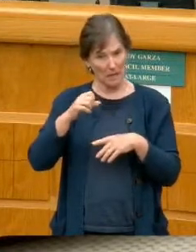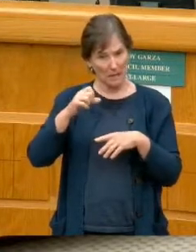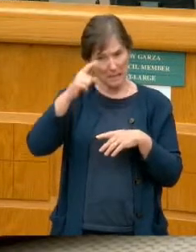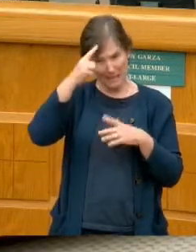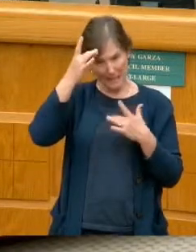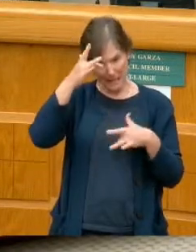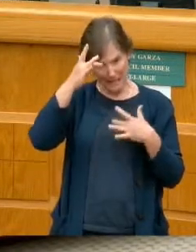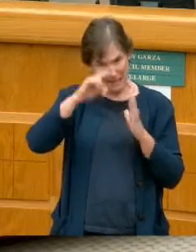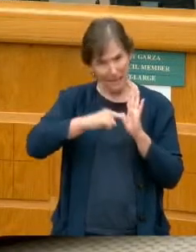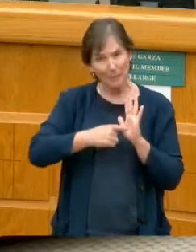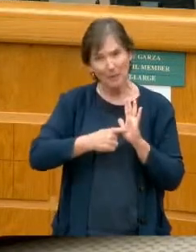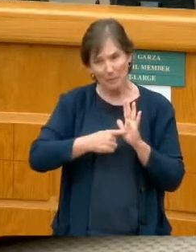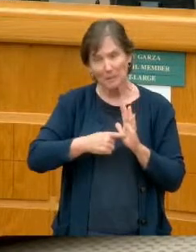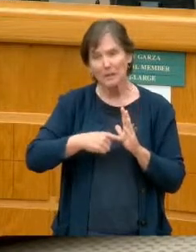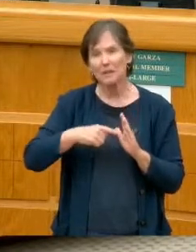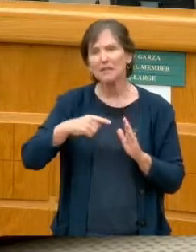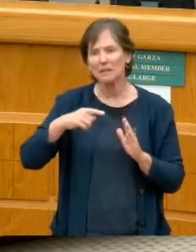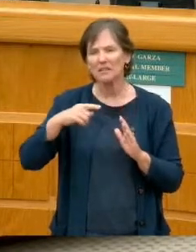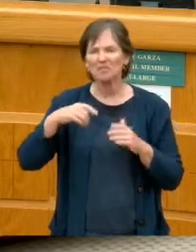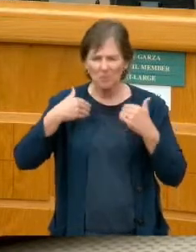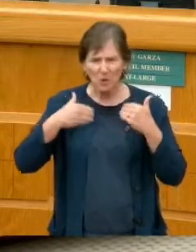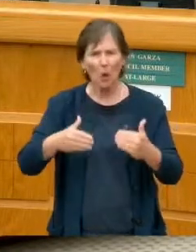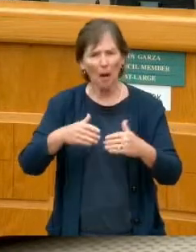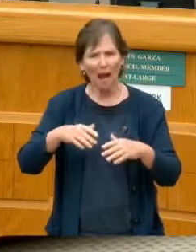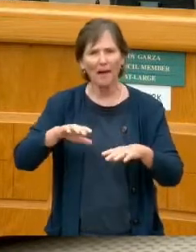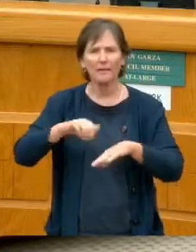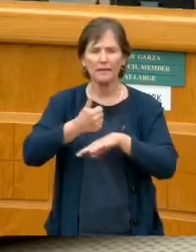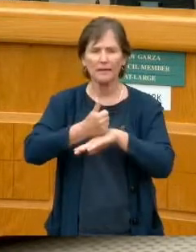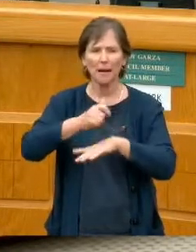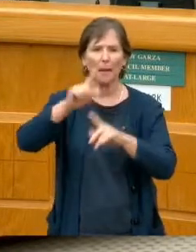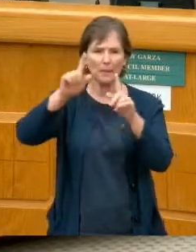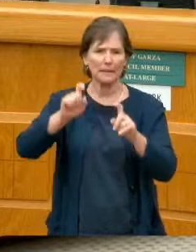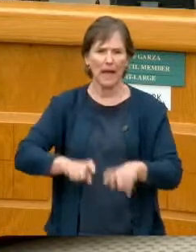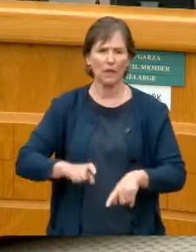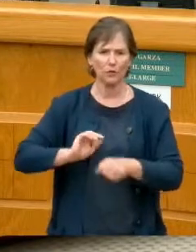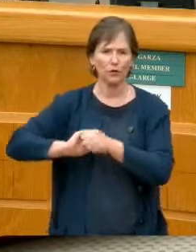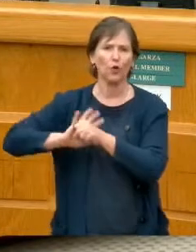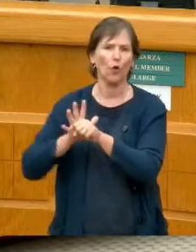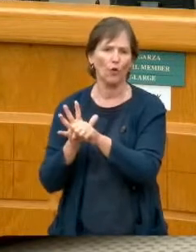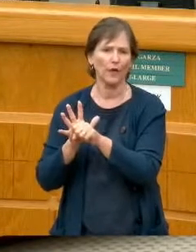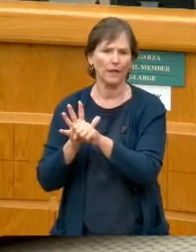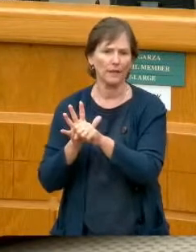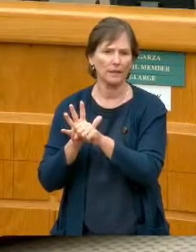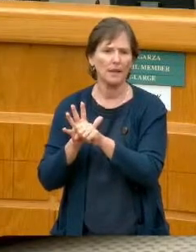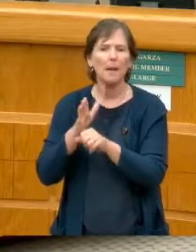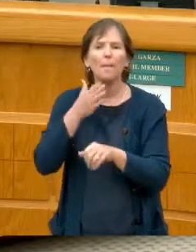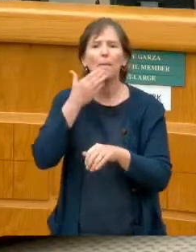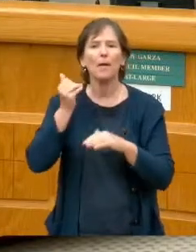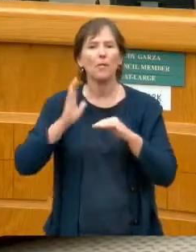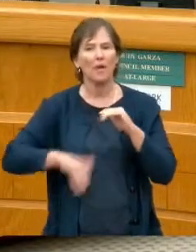to just assume that you have allergies and go about your business as if there was nothing wrong.